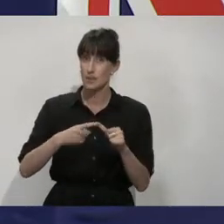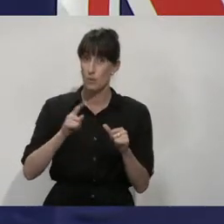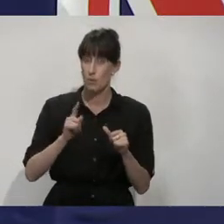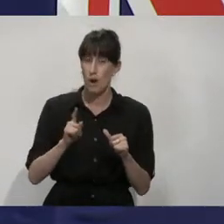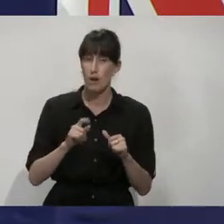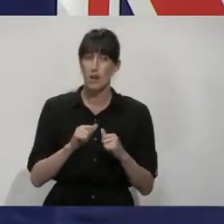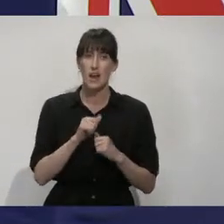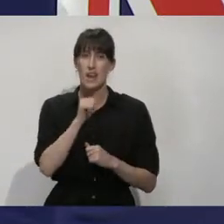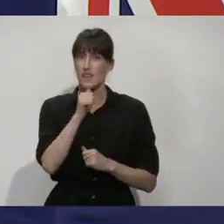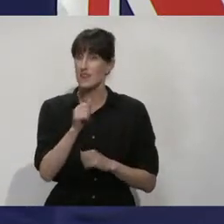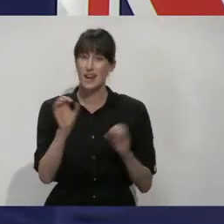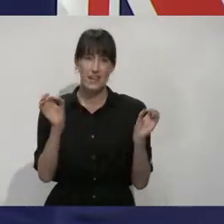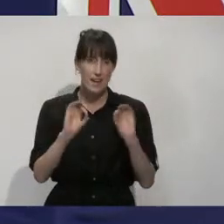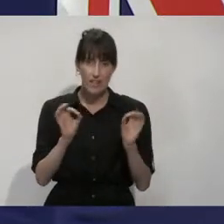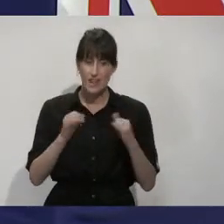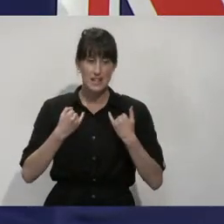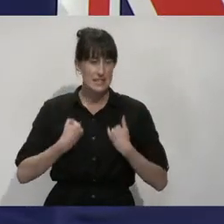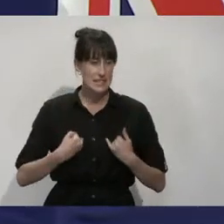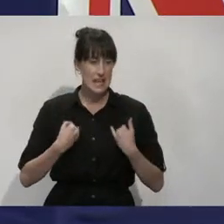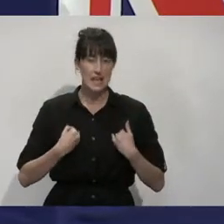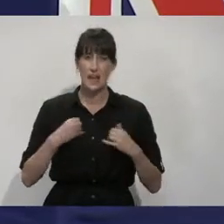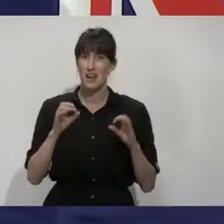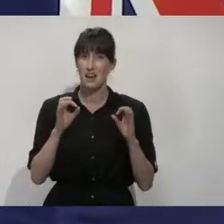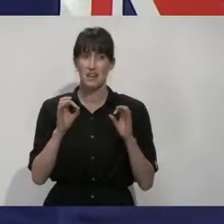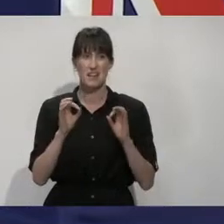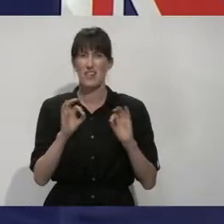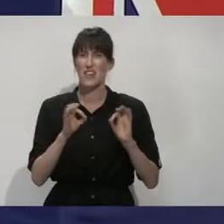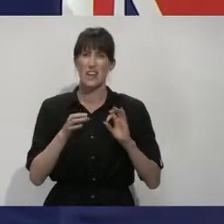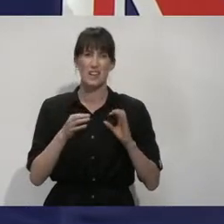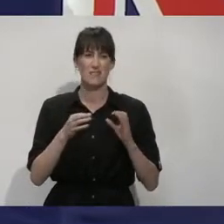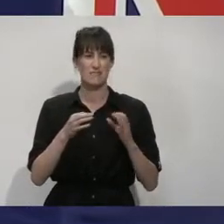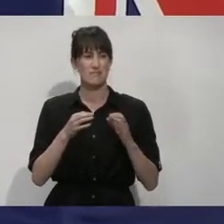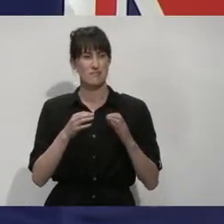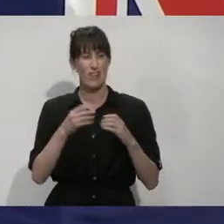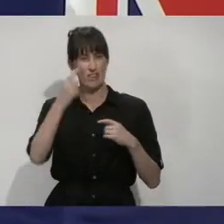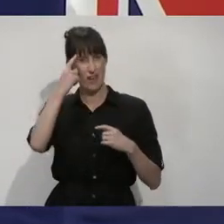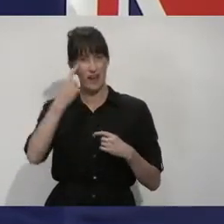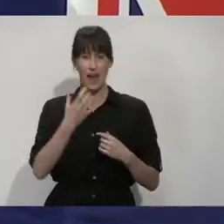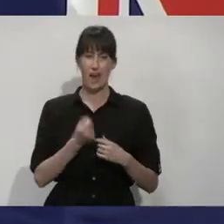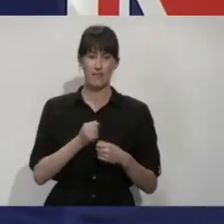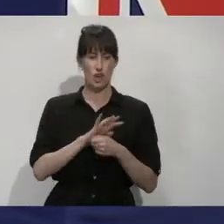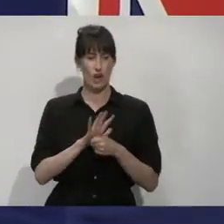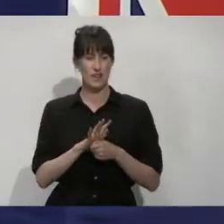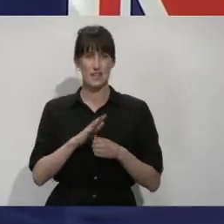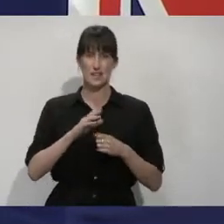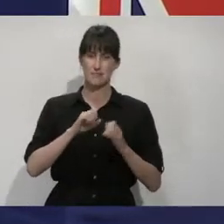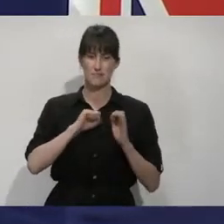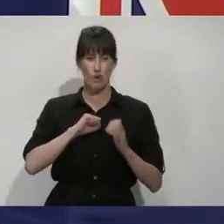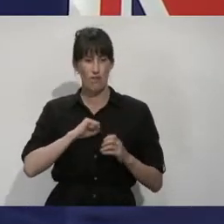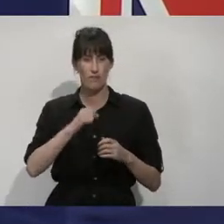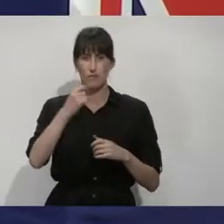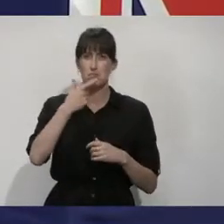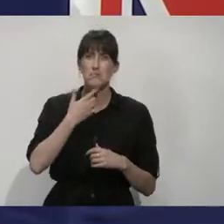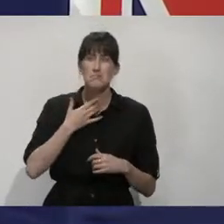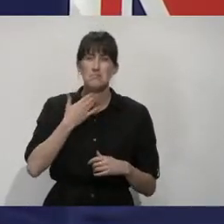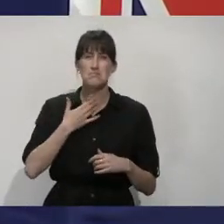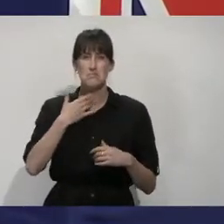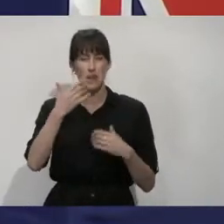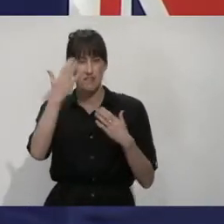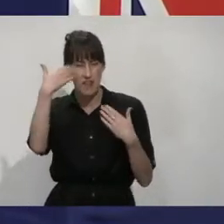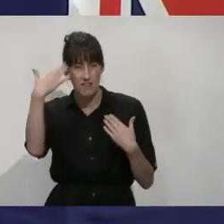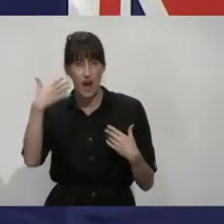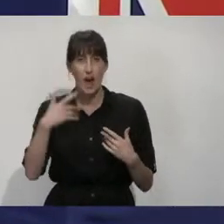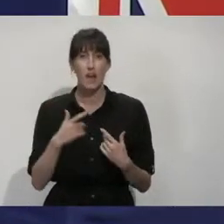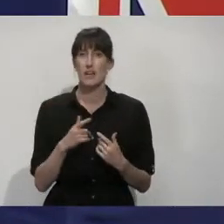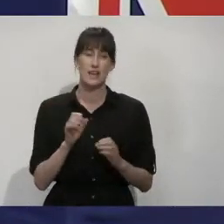be attributable to COVID-19, you should not go and get a test unless you have been advised to by public health officials as part of the